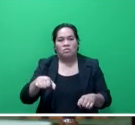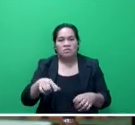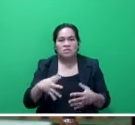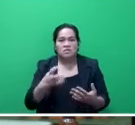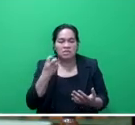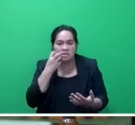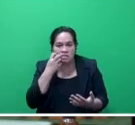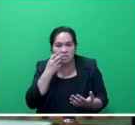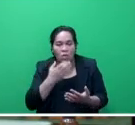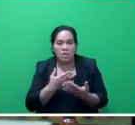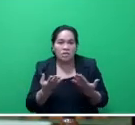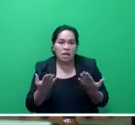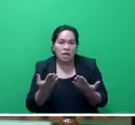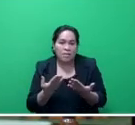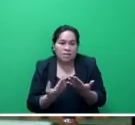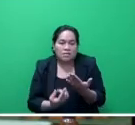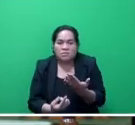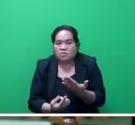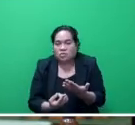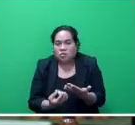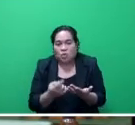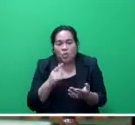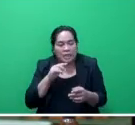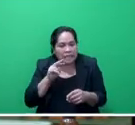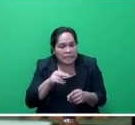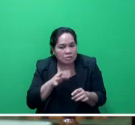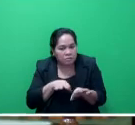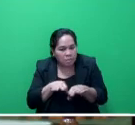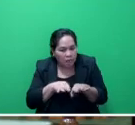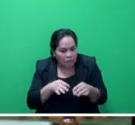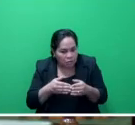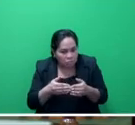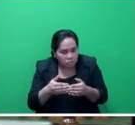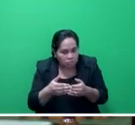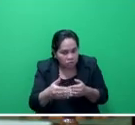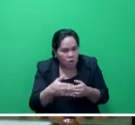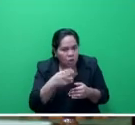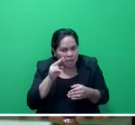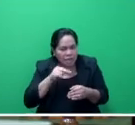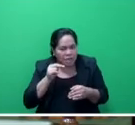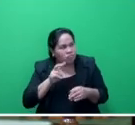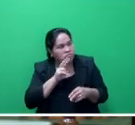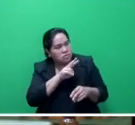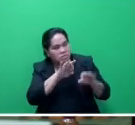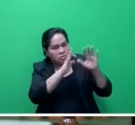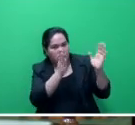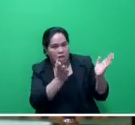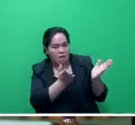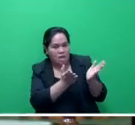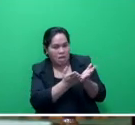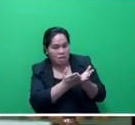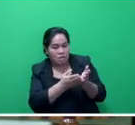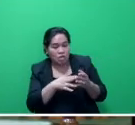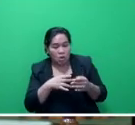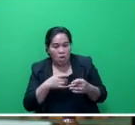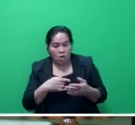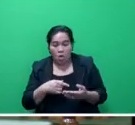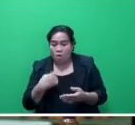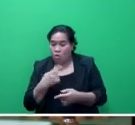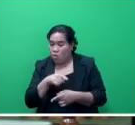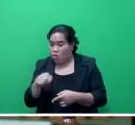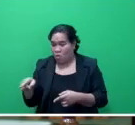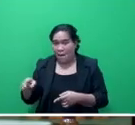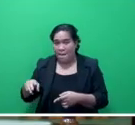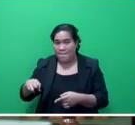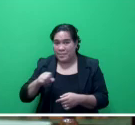Our comeback must be coordinated if we are to seize our share of the global industry's rebound. The commitment of tourism workers and